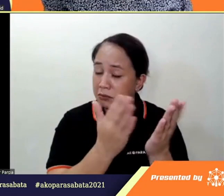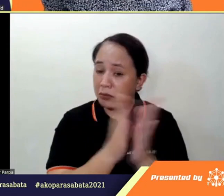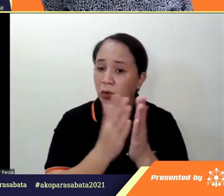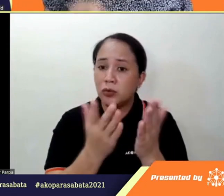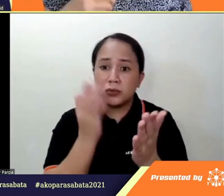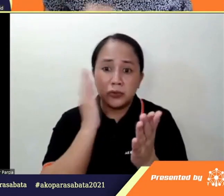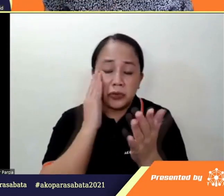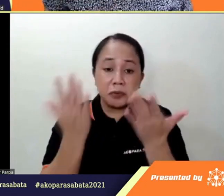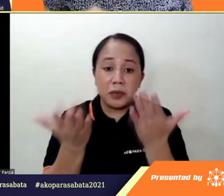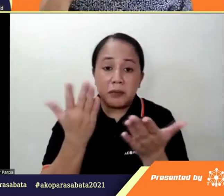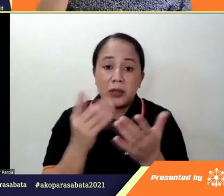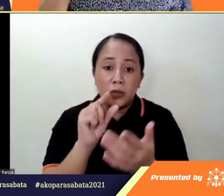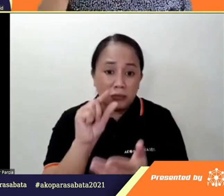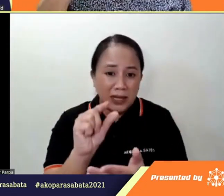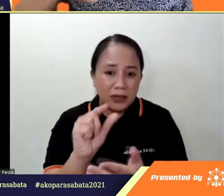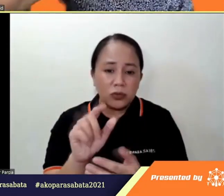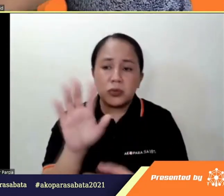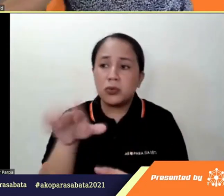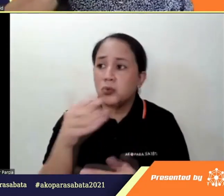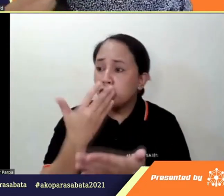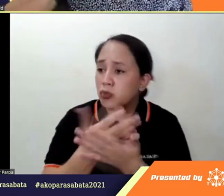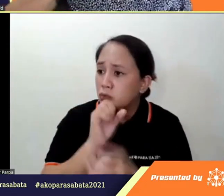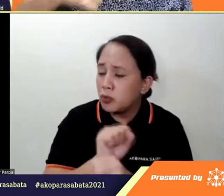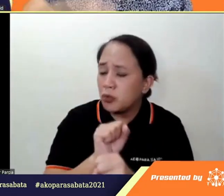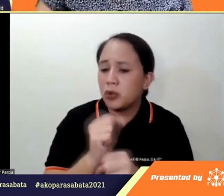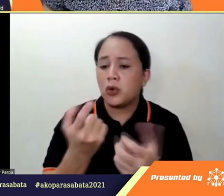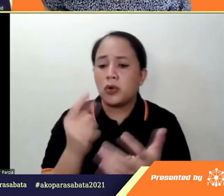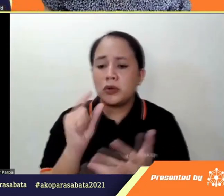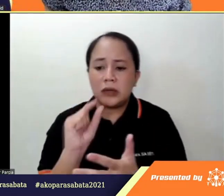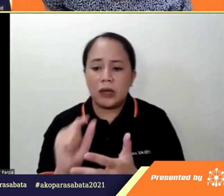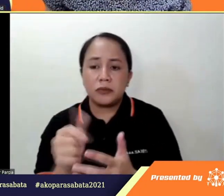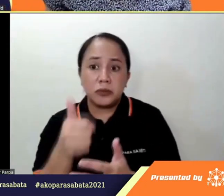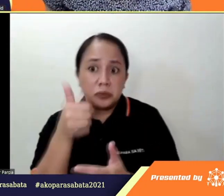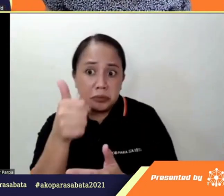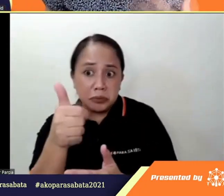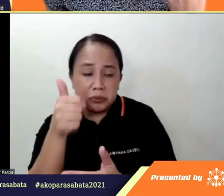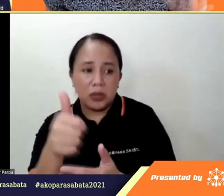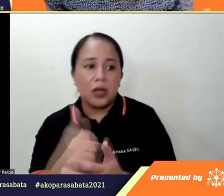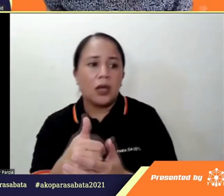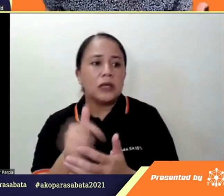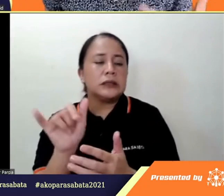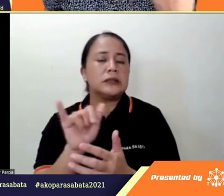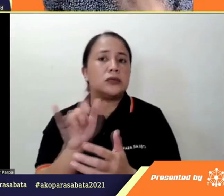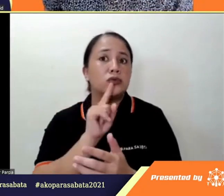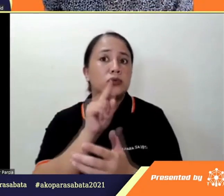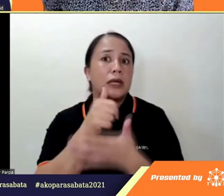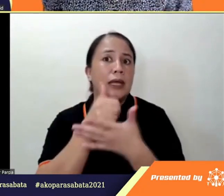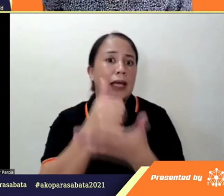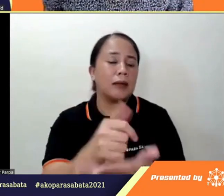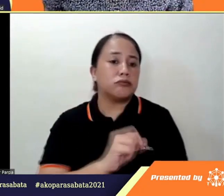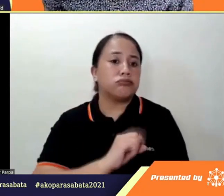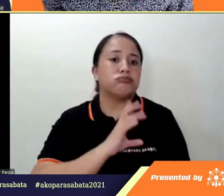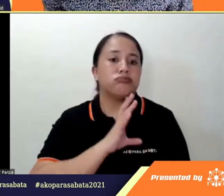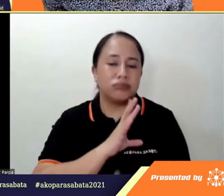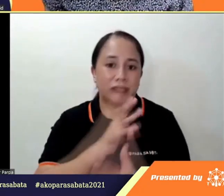knows, baka yung maliit na parang, uy, good job, or yung isang maliit na thumbs up, will really help the self-esteem of